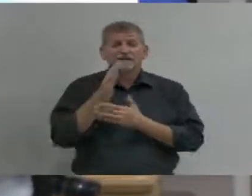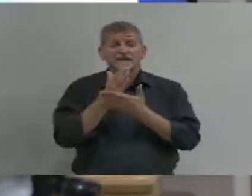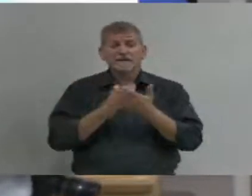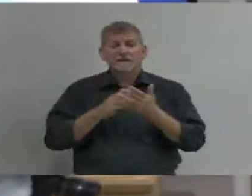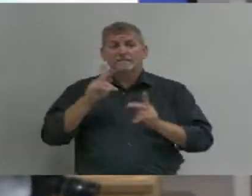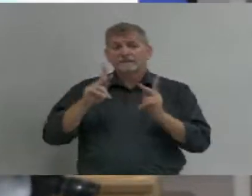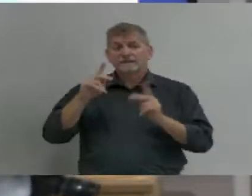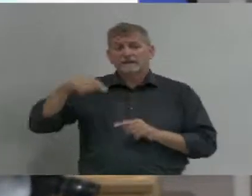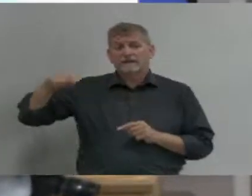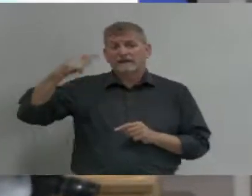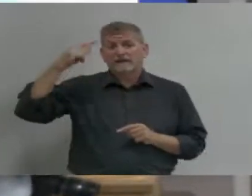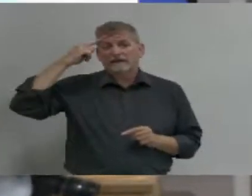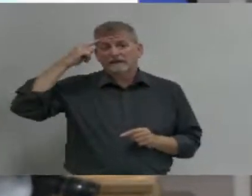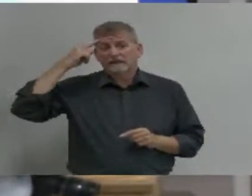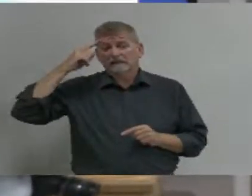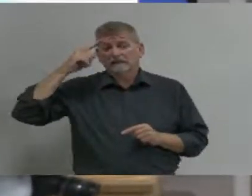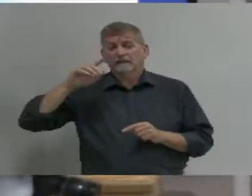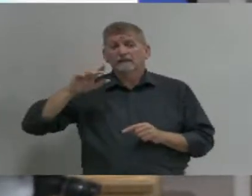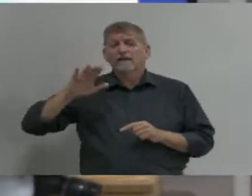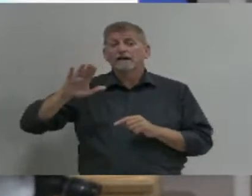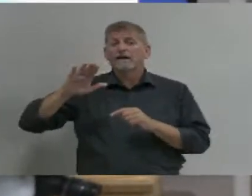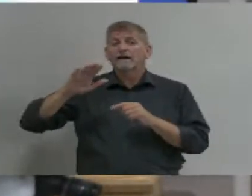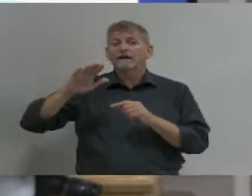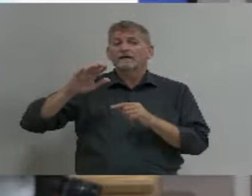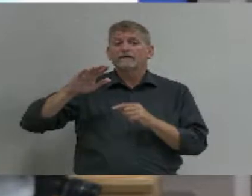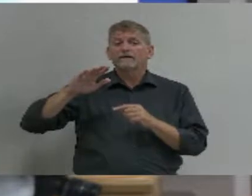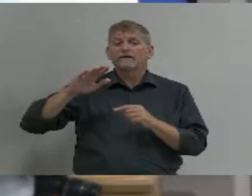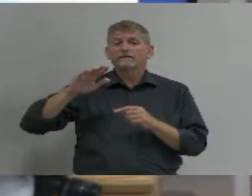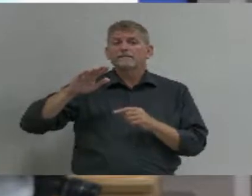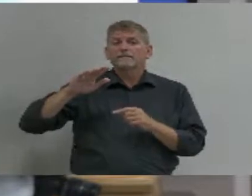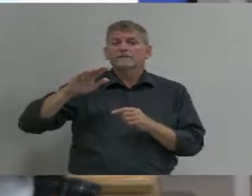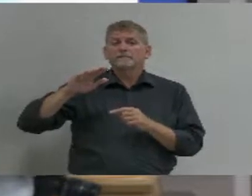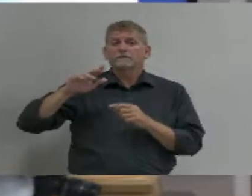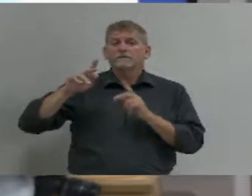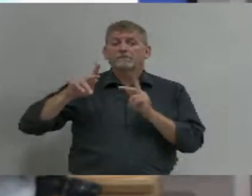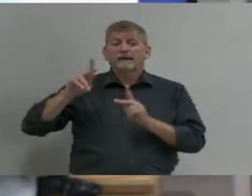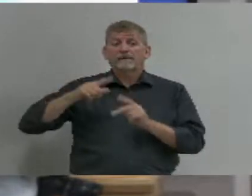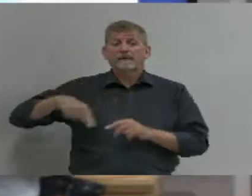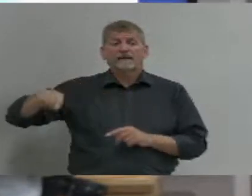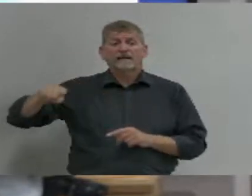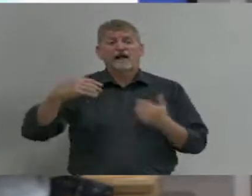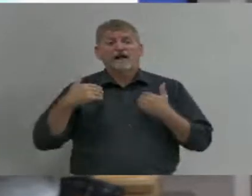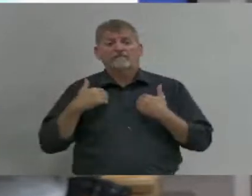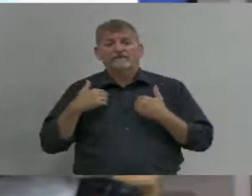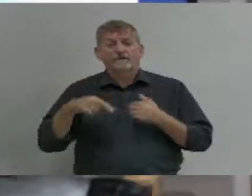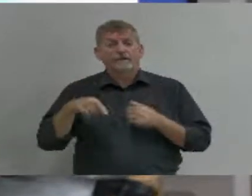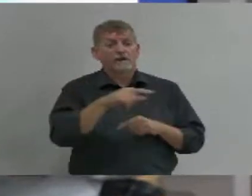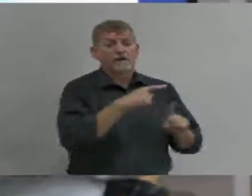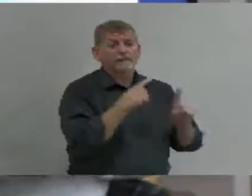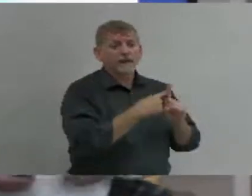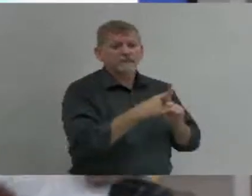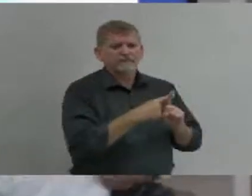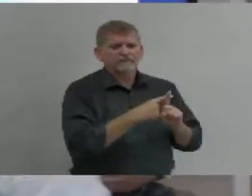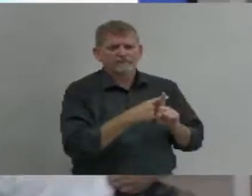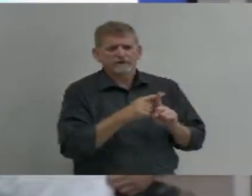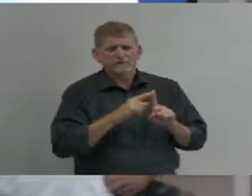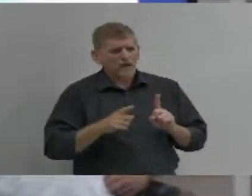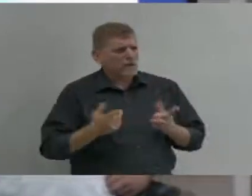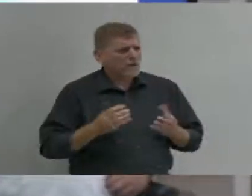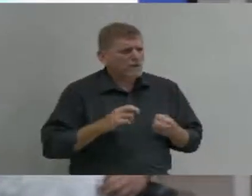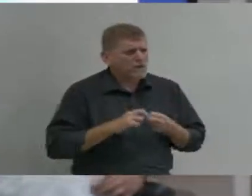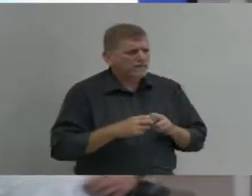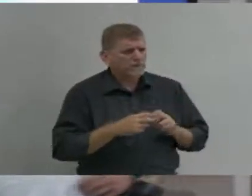high that people test positive for it that don't have the problem. The states of New York, New Jersey,